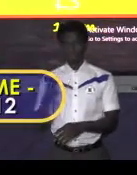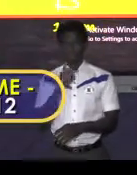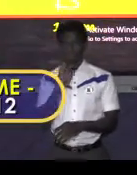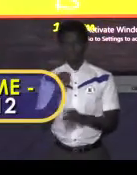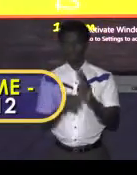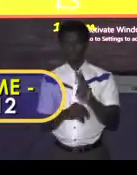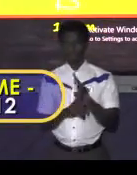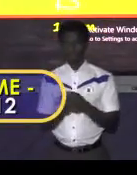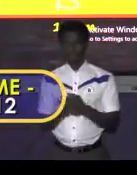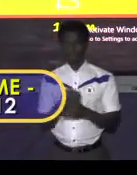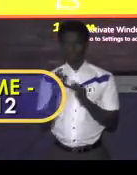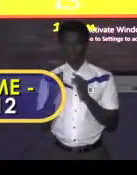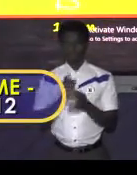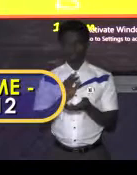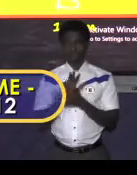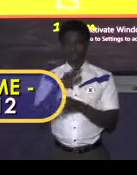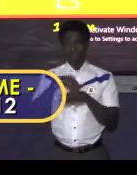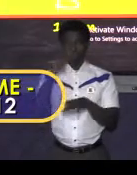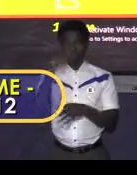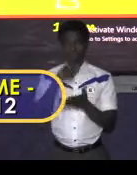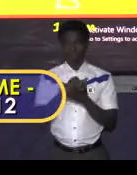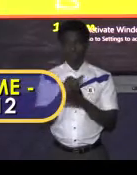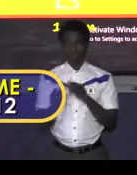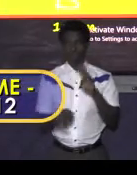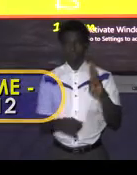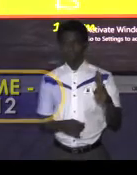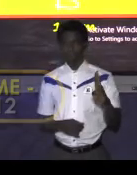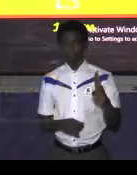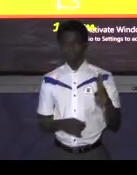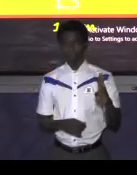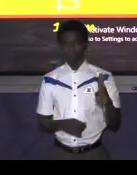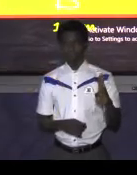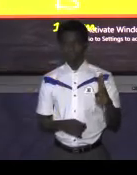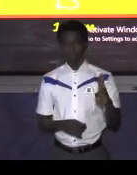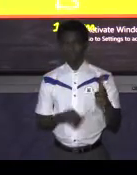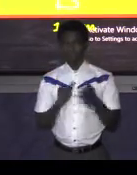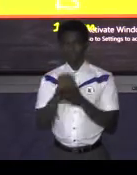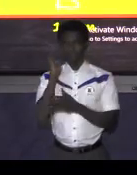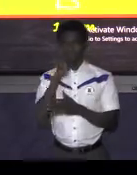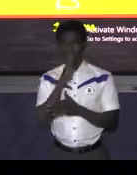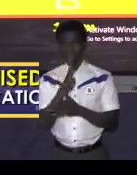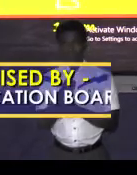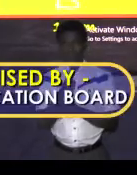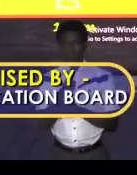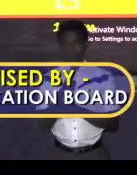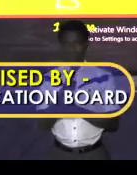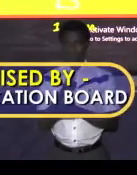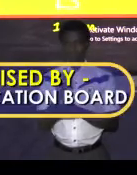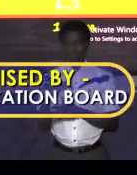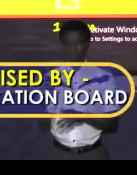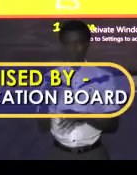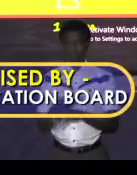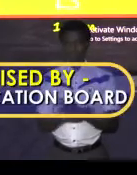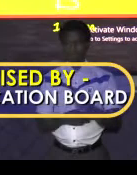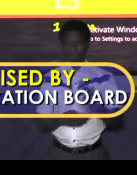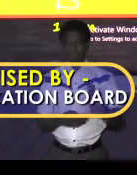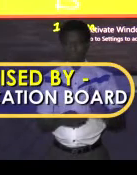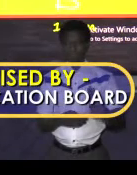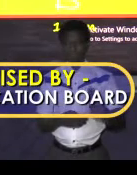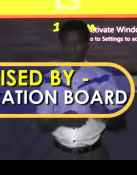2. If I call that one B, that will be length times breadth, which is 10